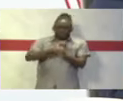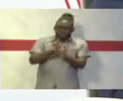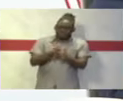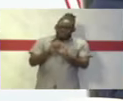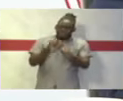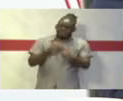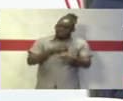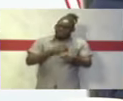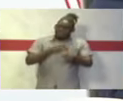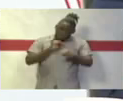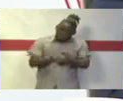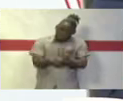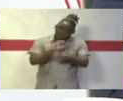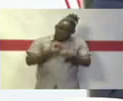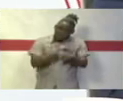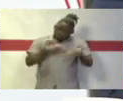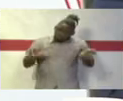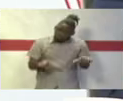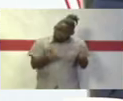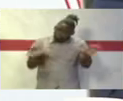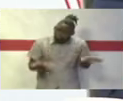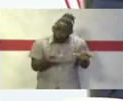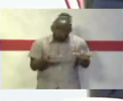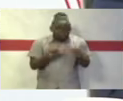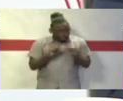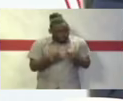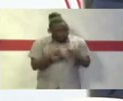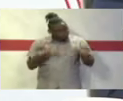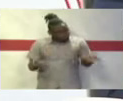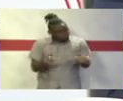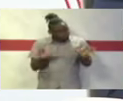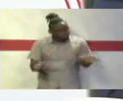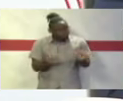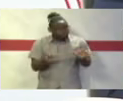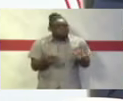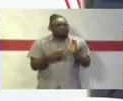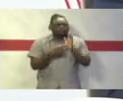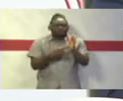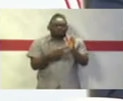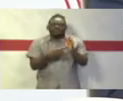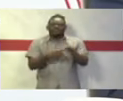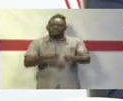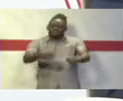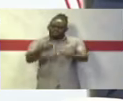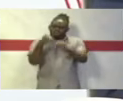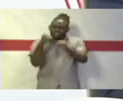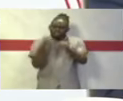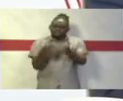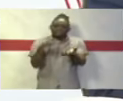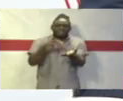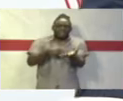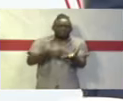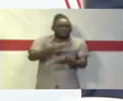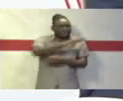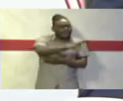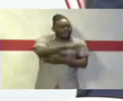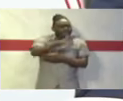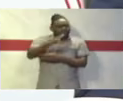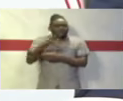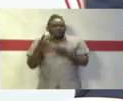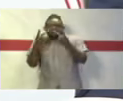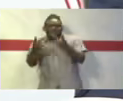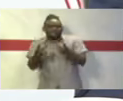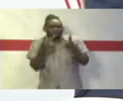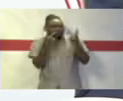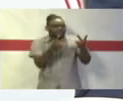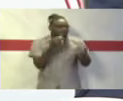at pillars and posts, raceways, malls, community centers, homes and health centers with the vaccines